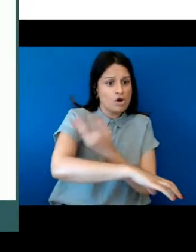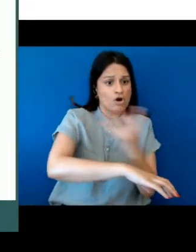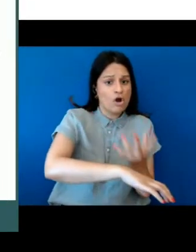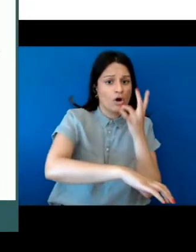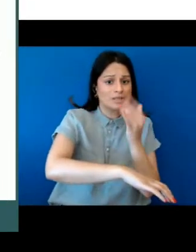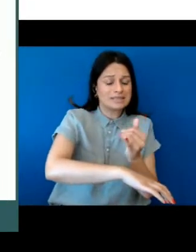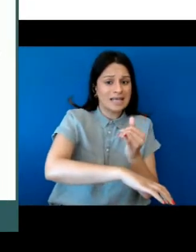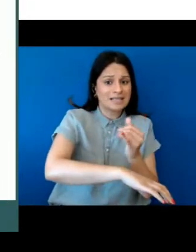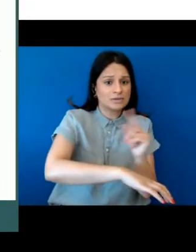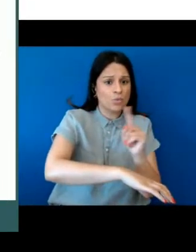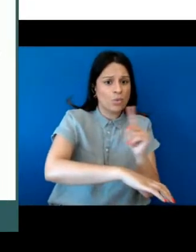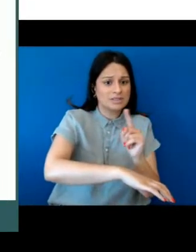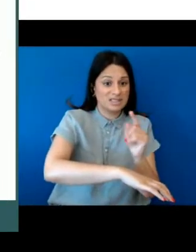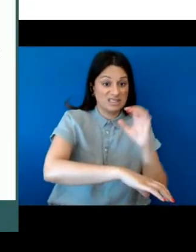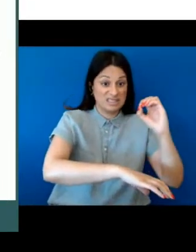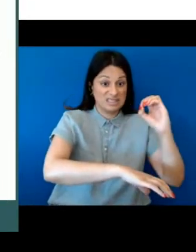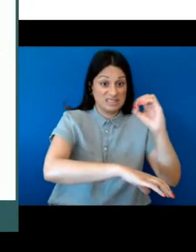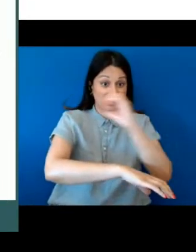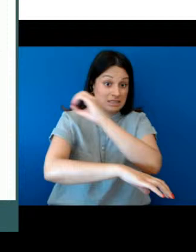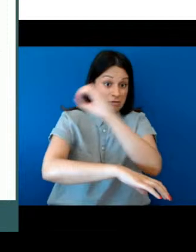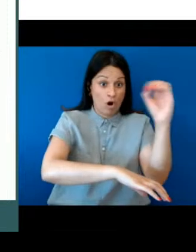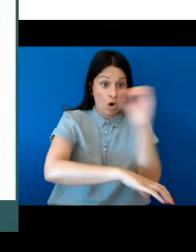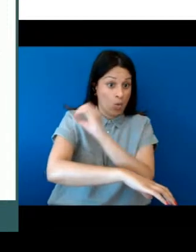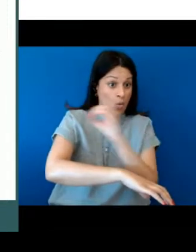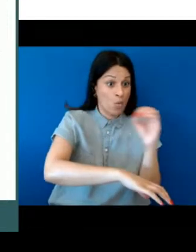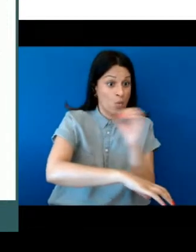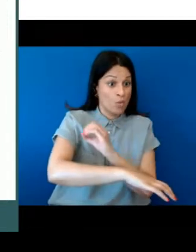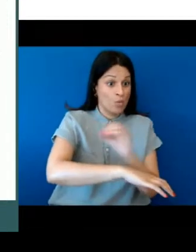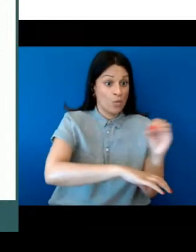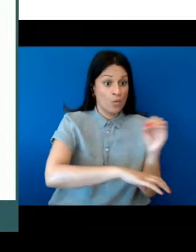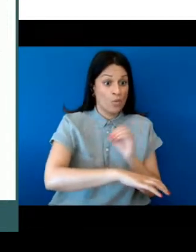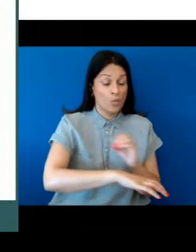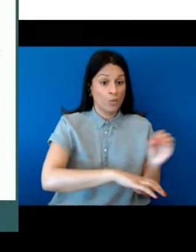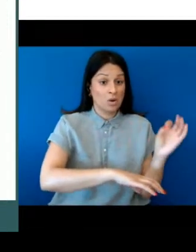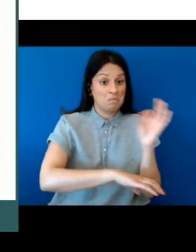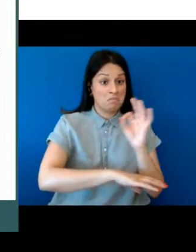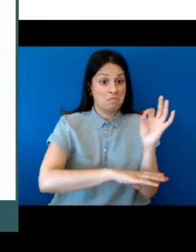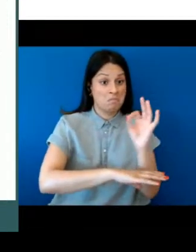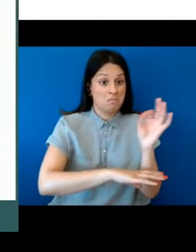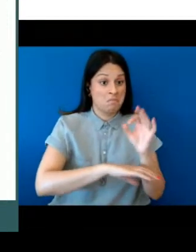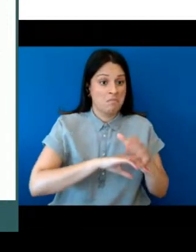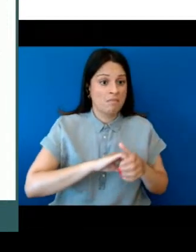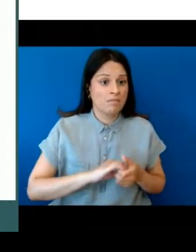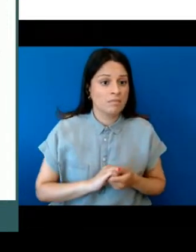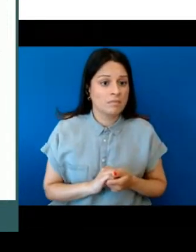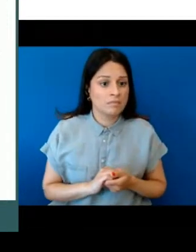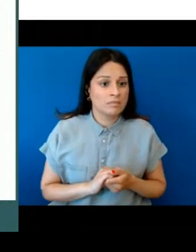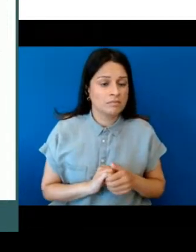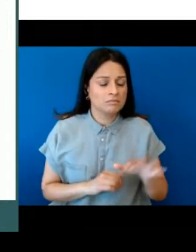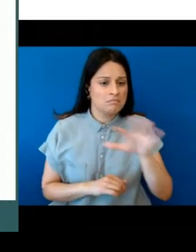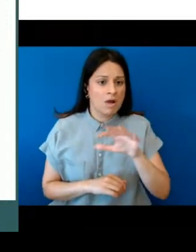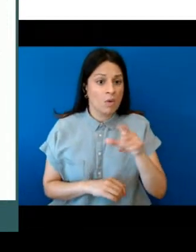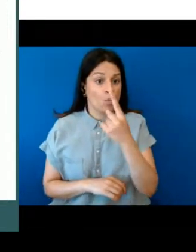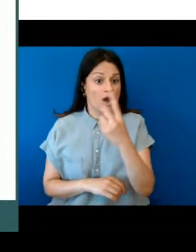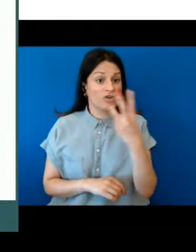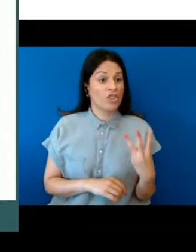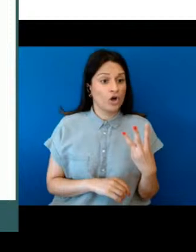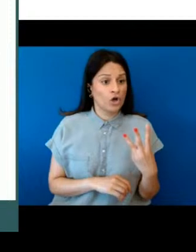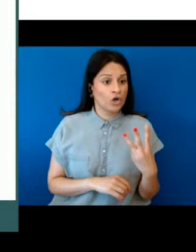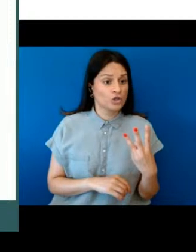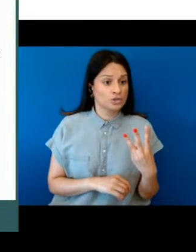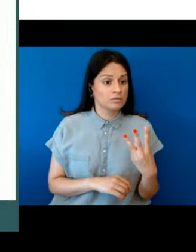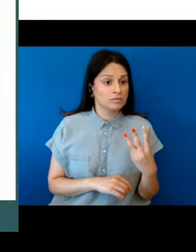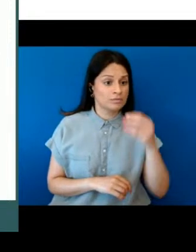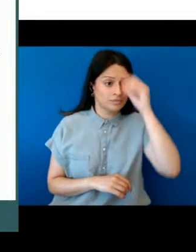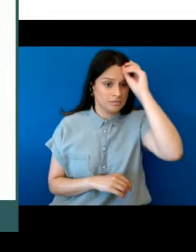have zero, no wheel whatsoever. But around a third of them do have a wheel, which on